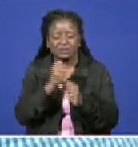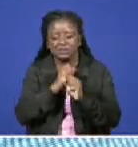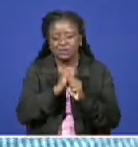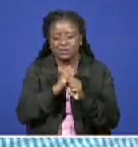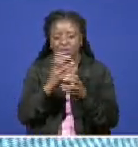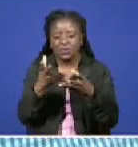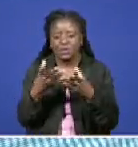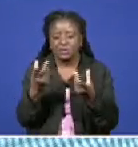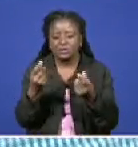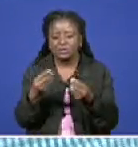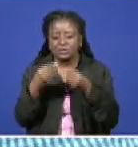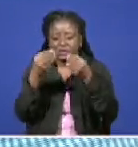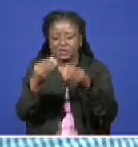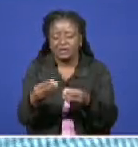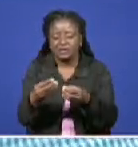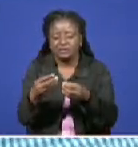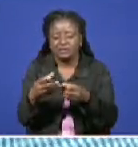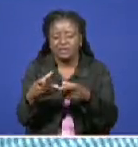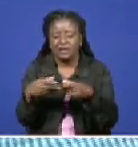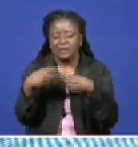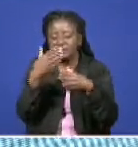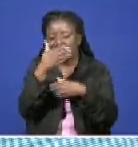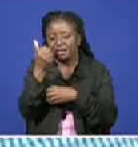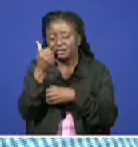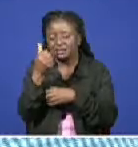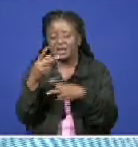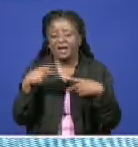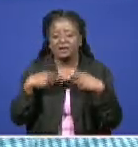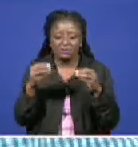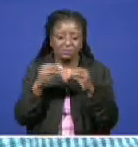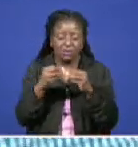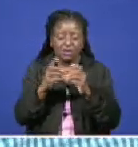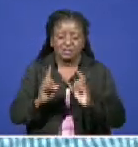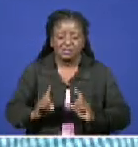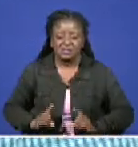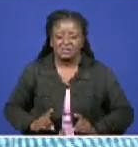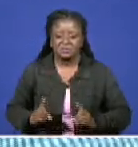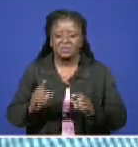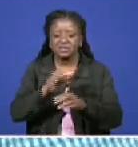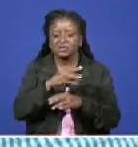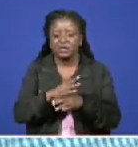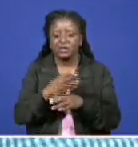best foot forward, that are looking to have a more disciplined job, better career opportunities.